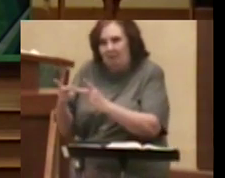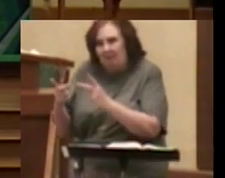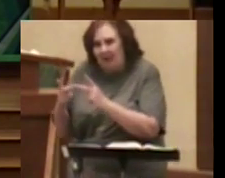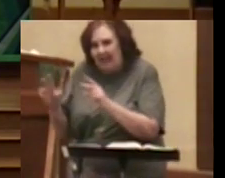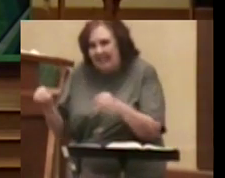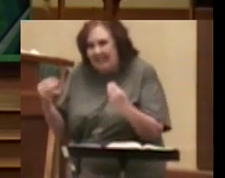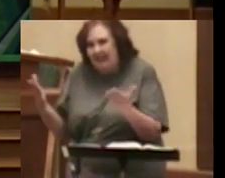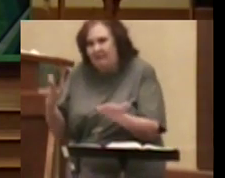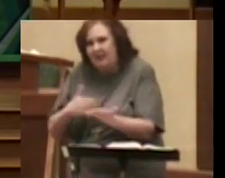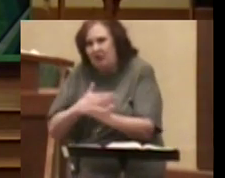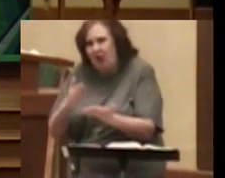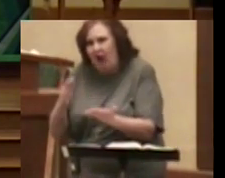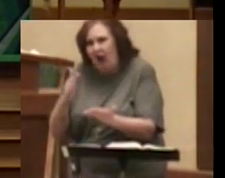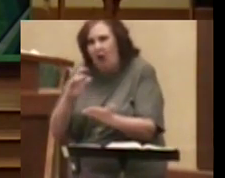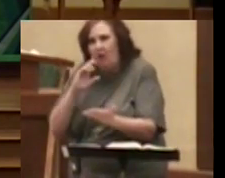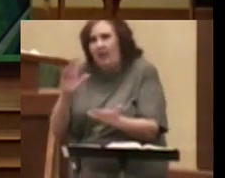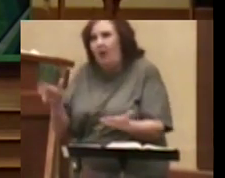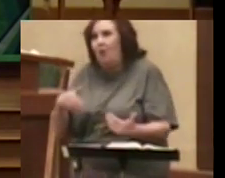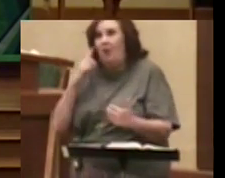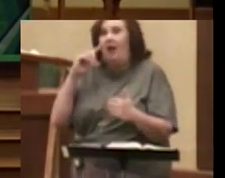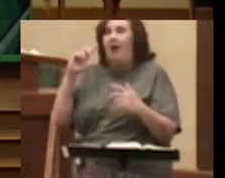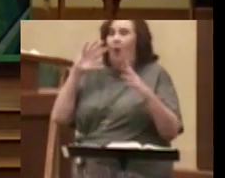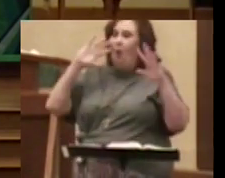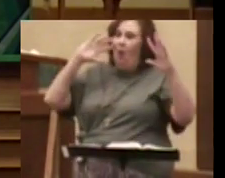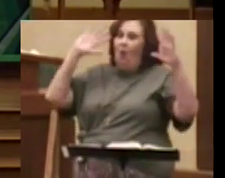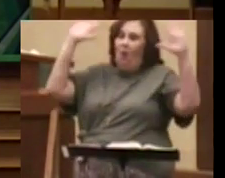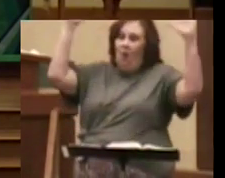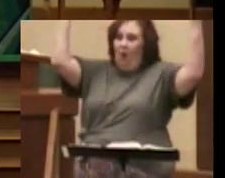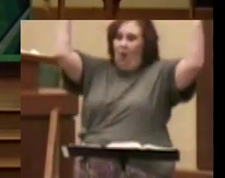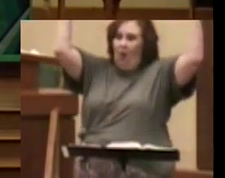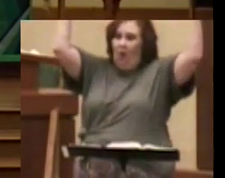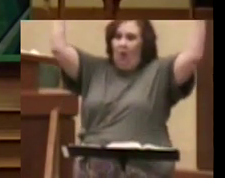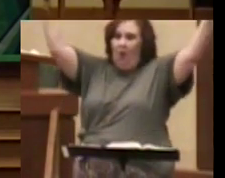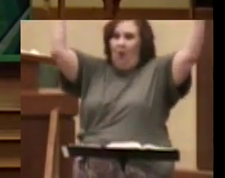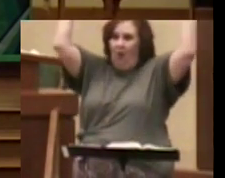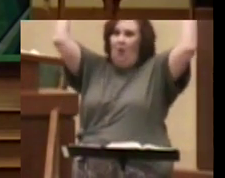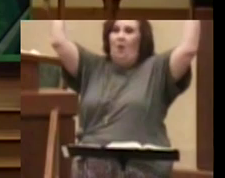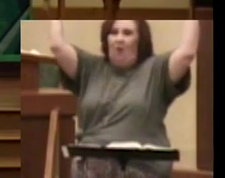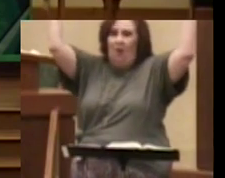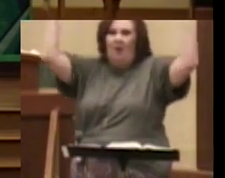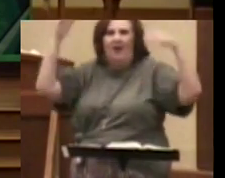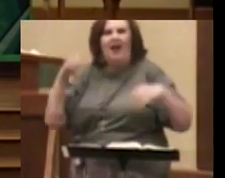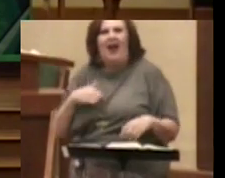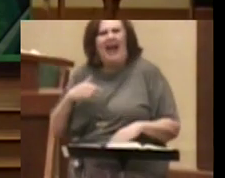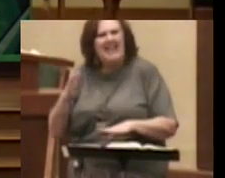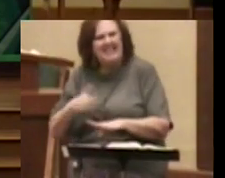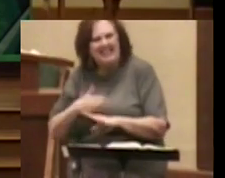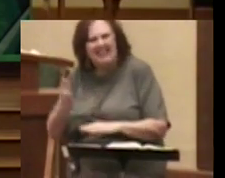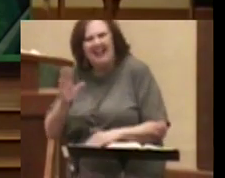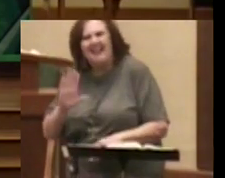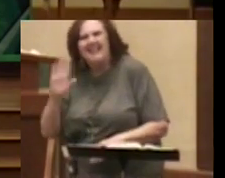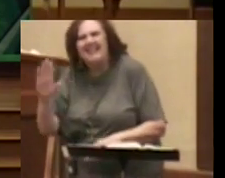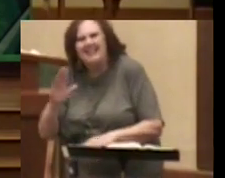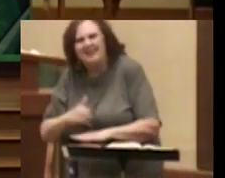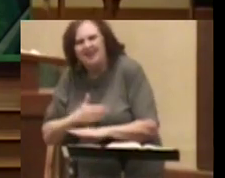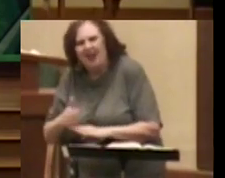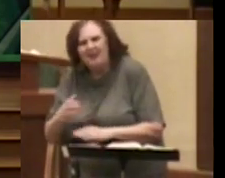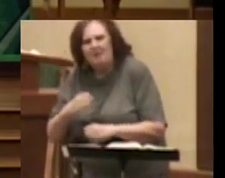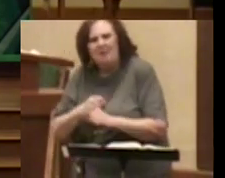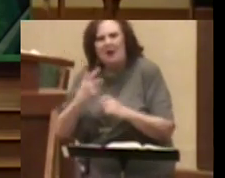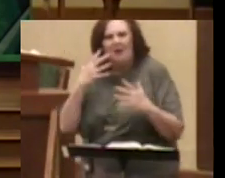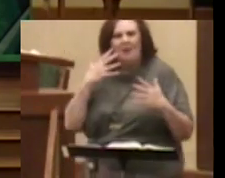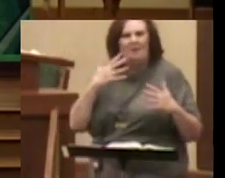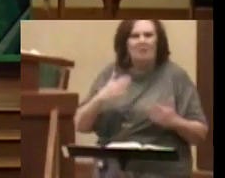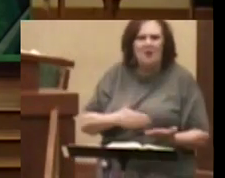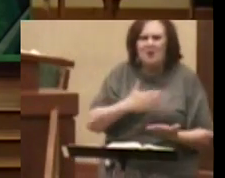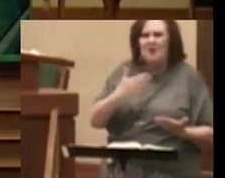anthems that will raise the roof. Already I'm singing God's songs. I'm making music to